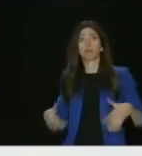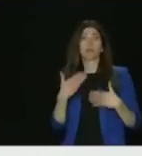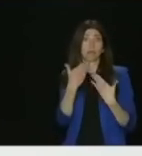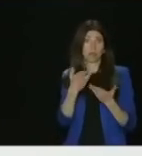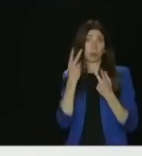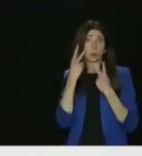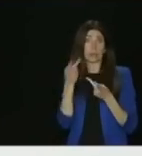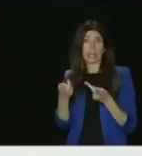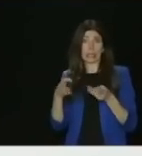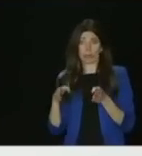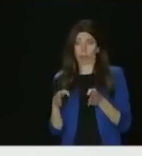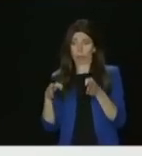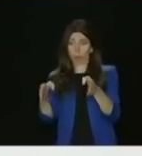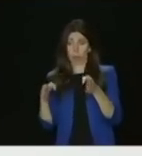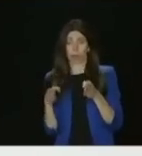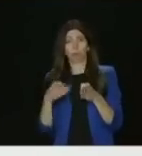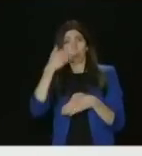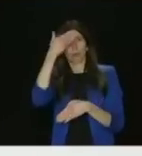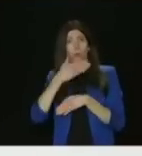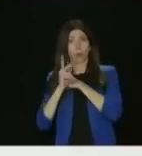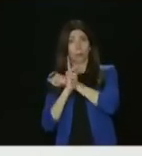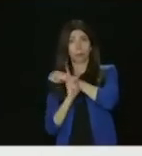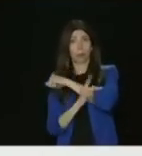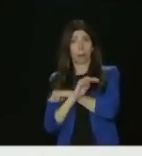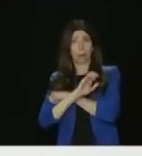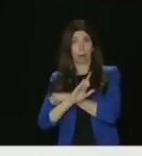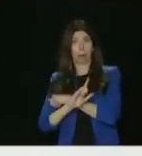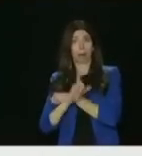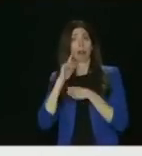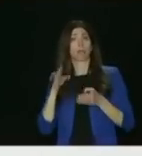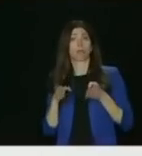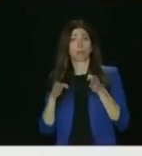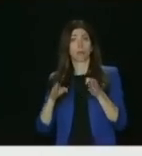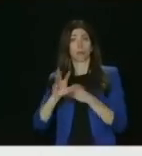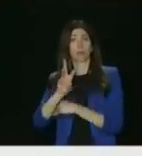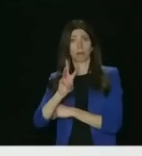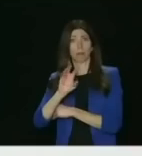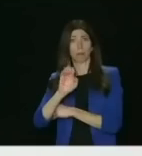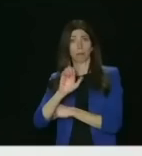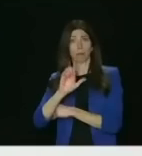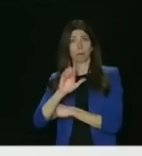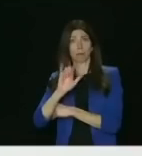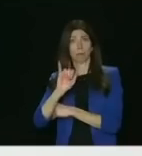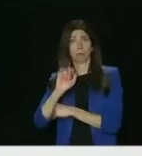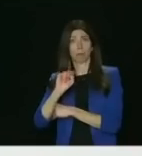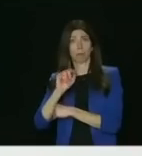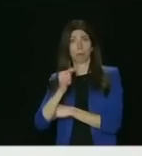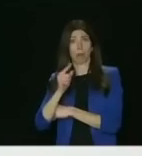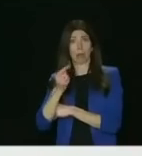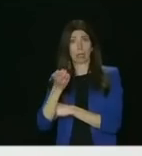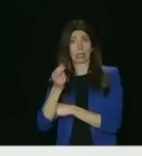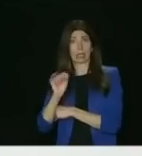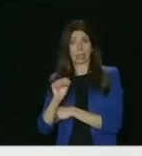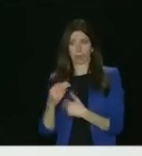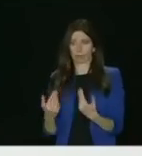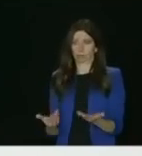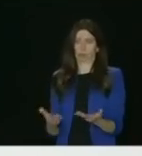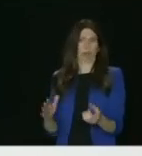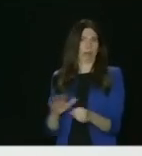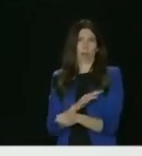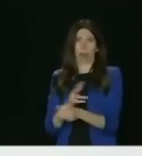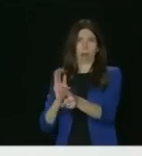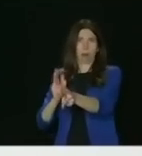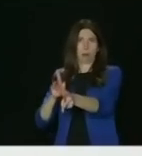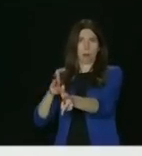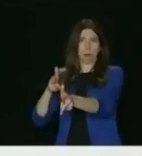on Wellington Street over the past number of weekends. I think it's difficult to overstate the impact of those